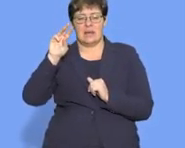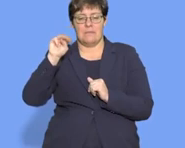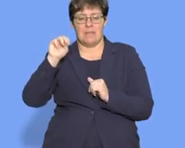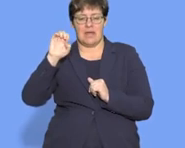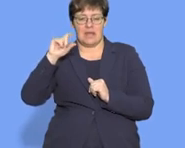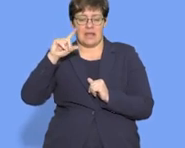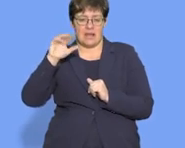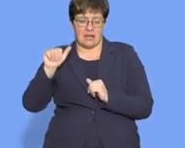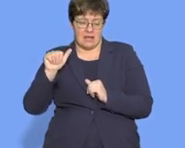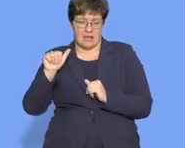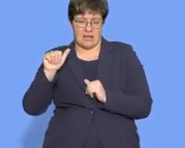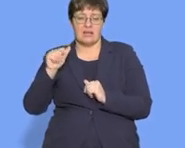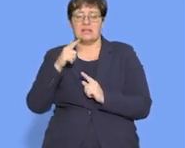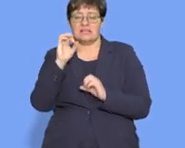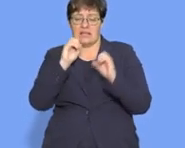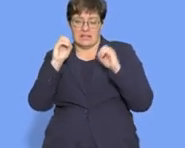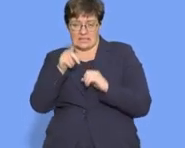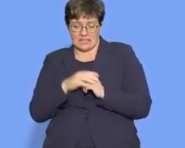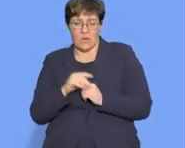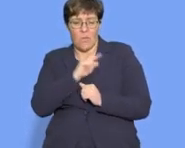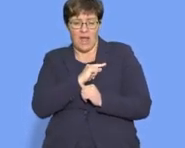they both have thick walls.